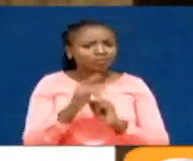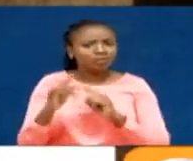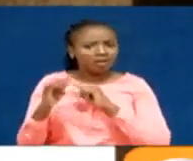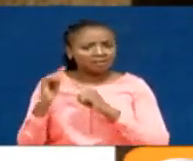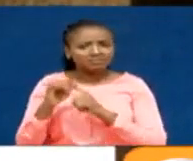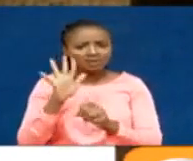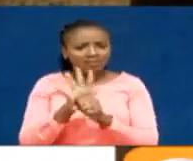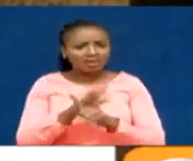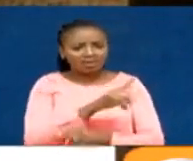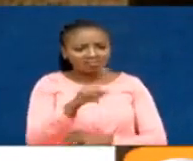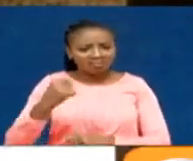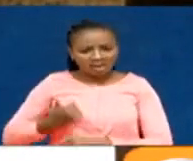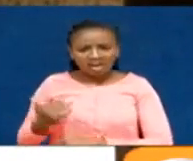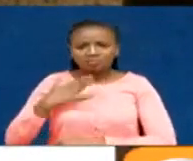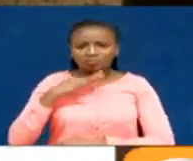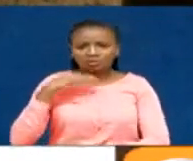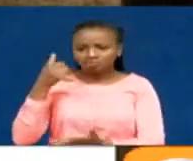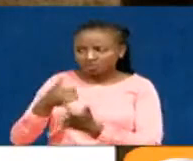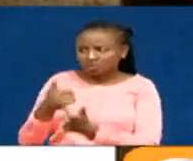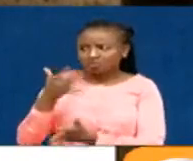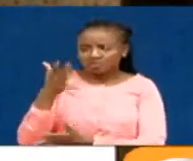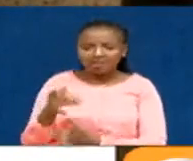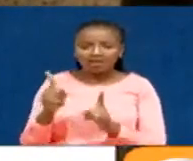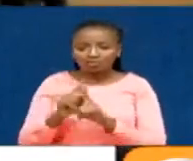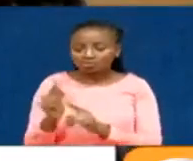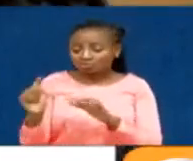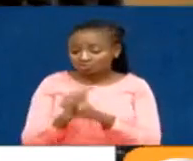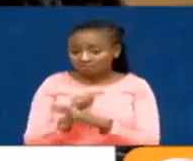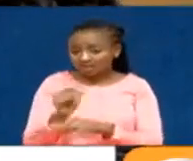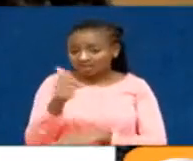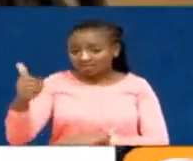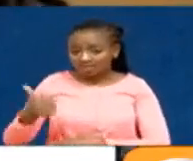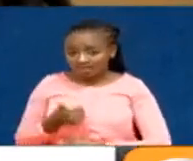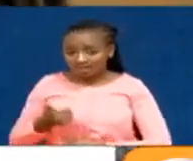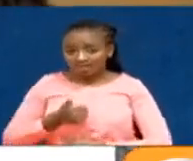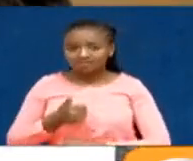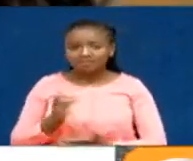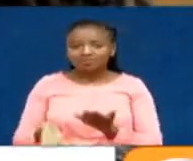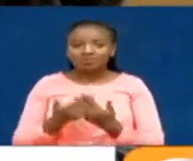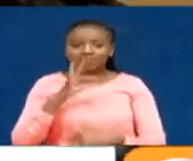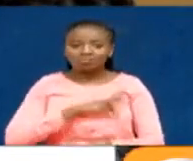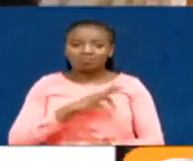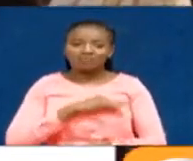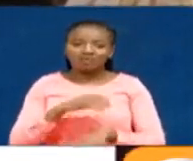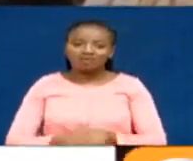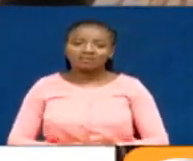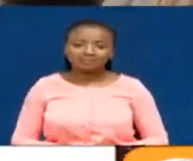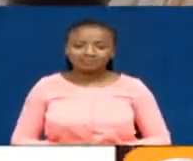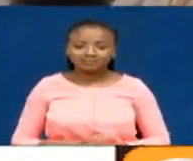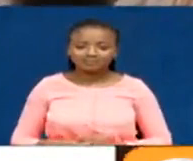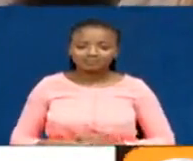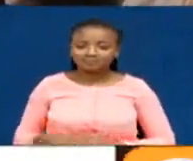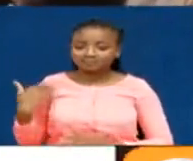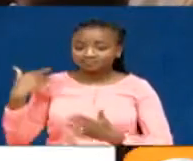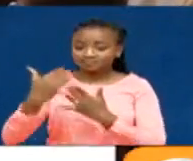experience for many of these girls and the ones that they train, as well as a way to earn a living.